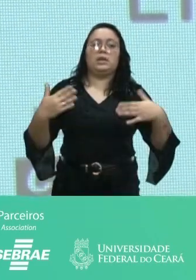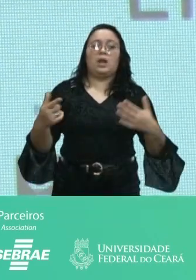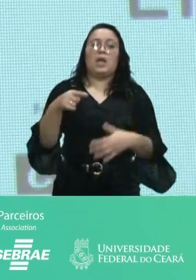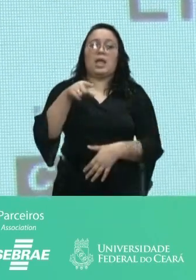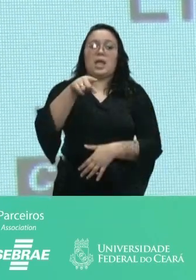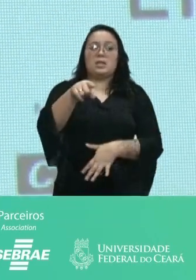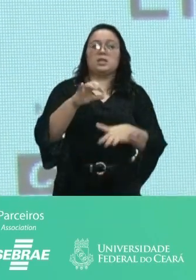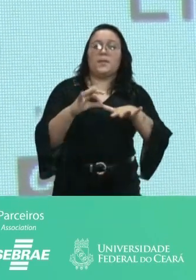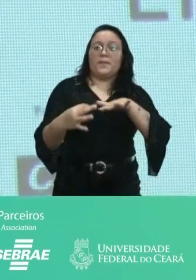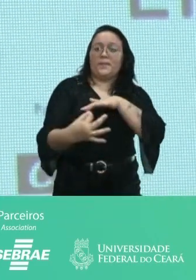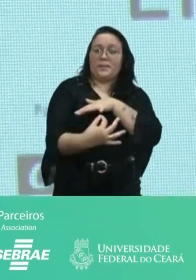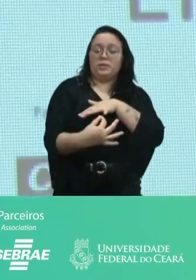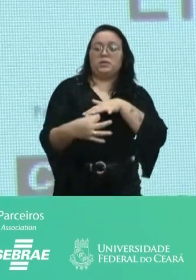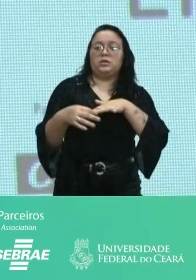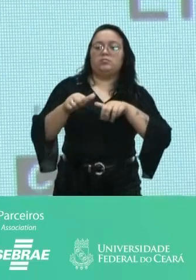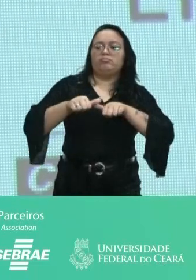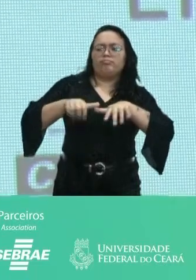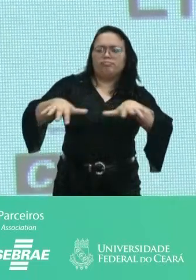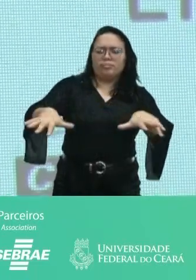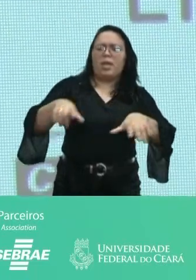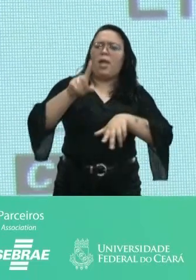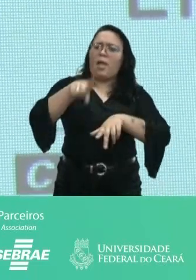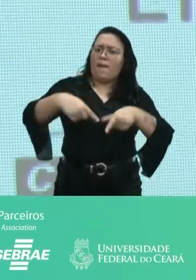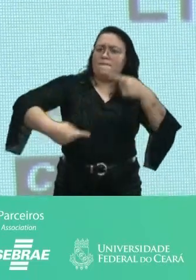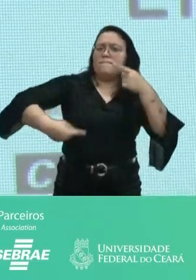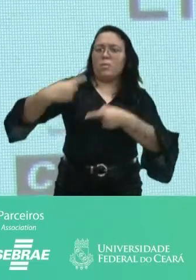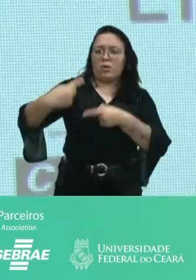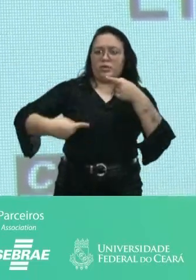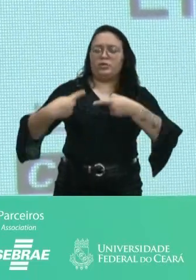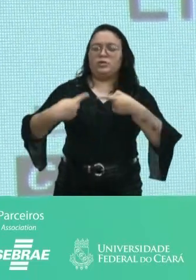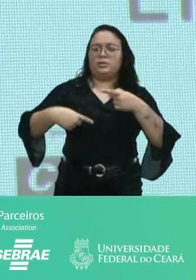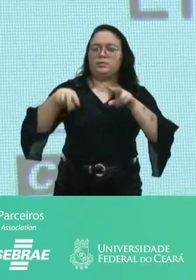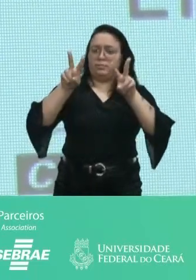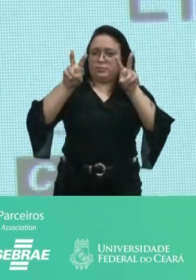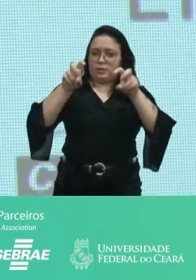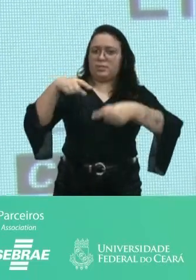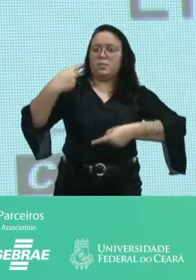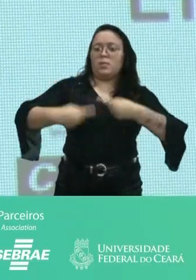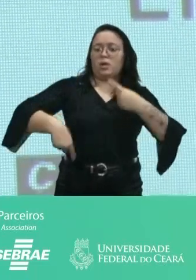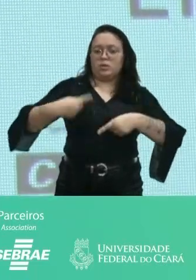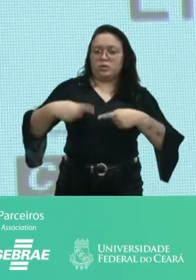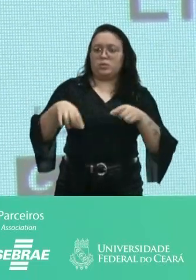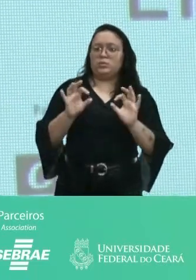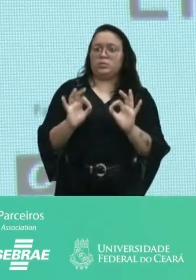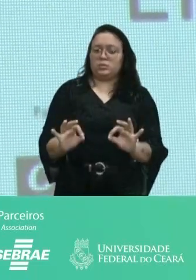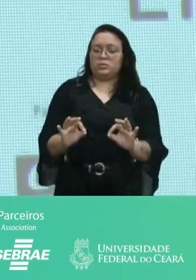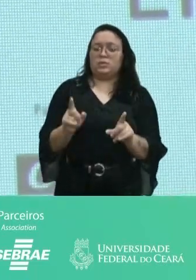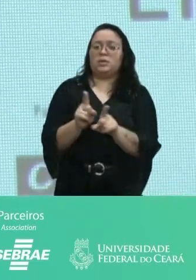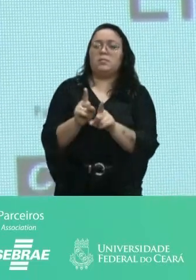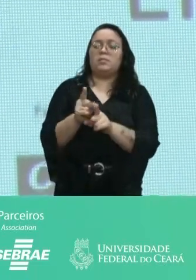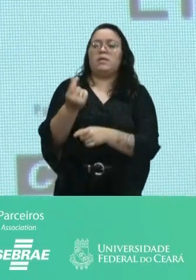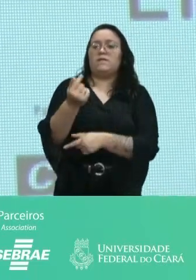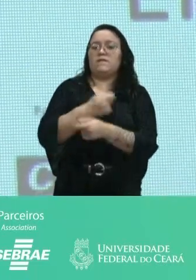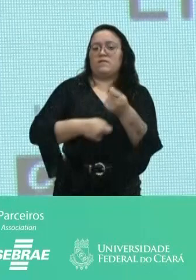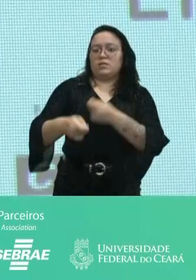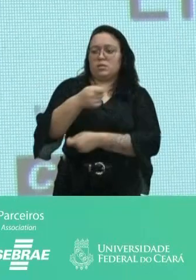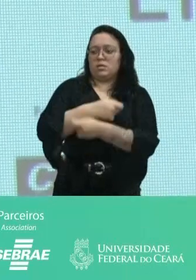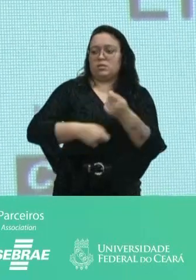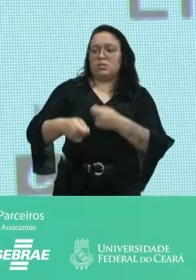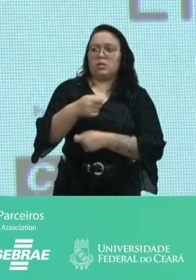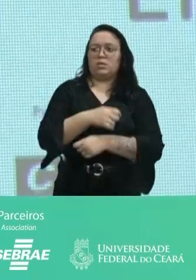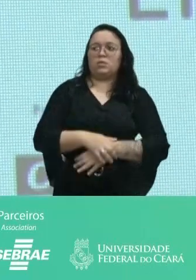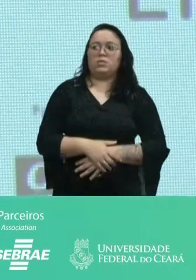We see this in the media a lot, and it's a political issue, you know. It's a political issue and financial as well,